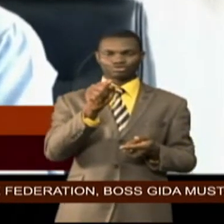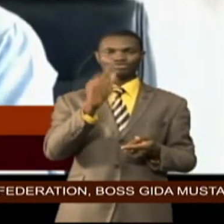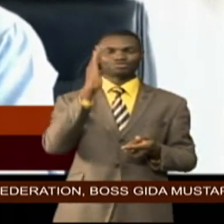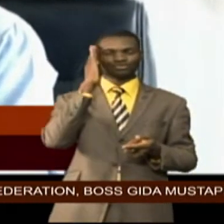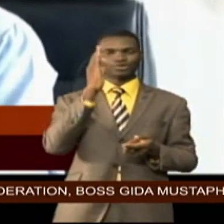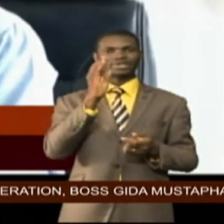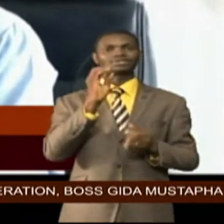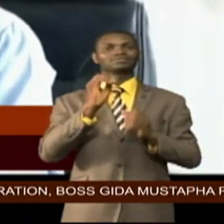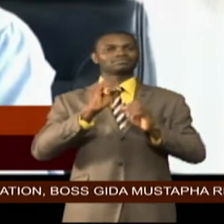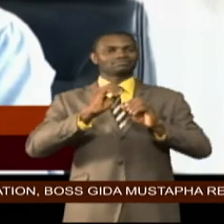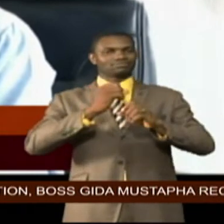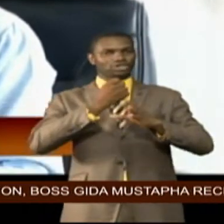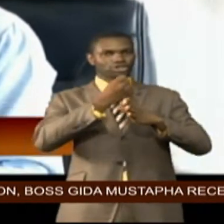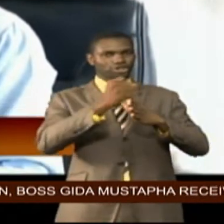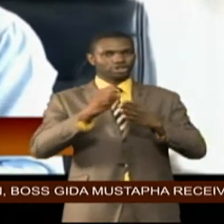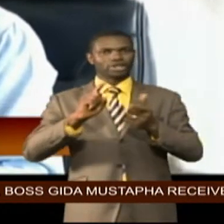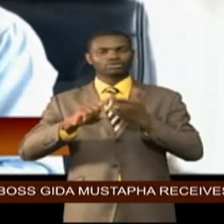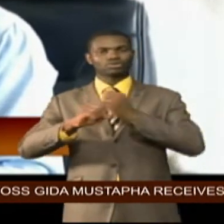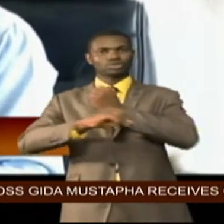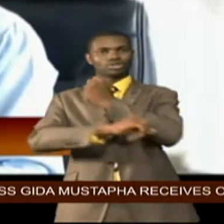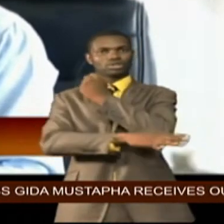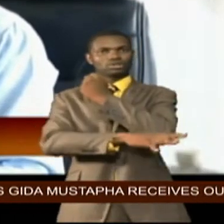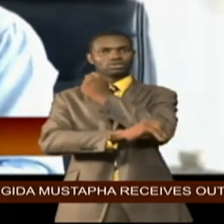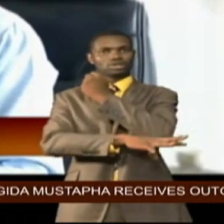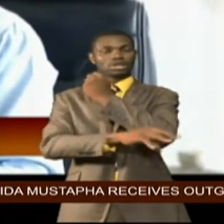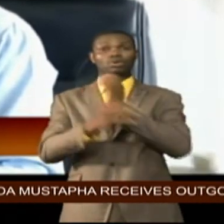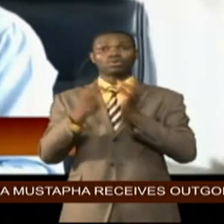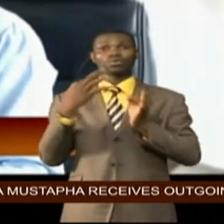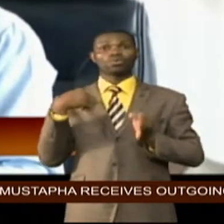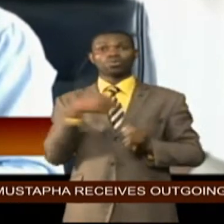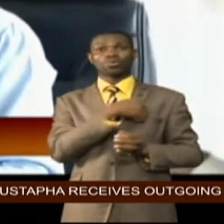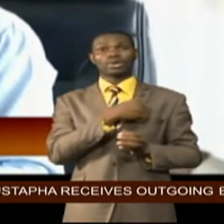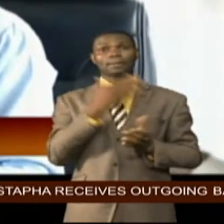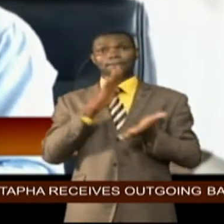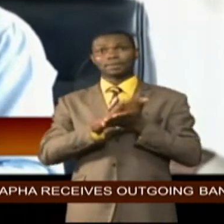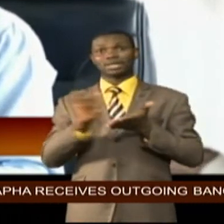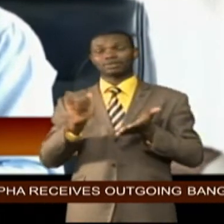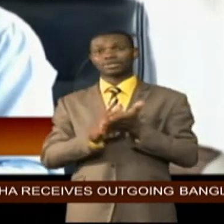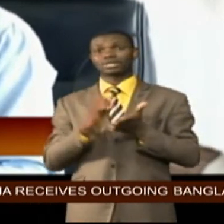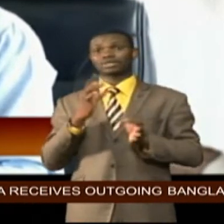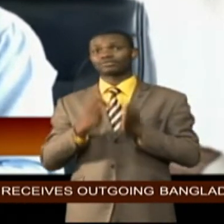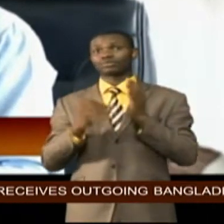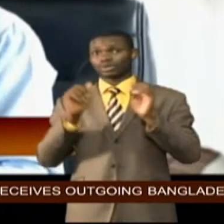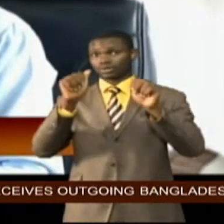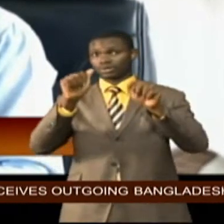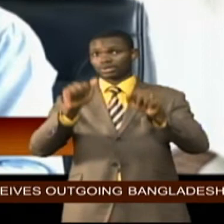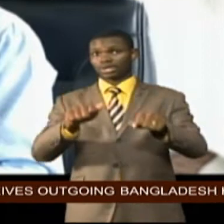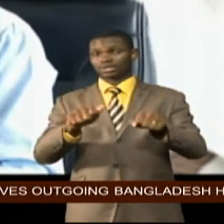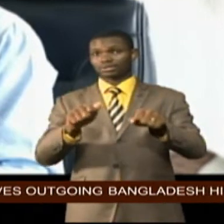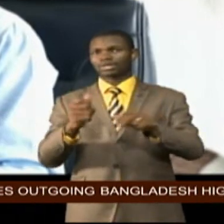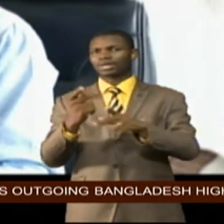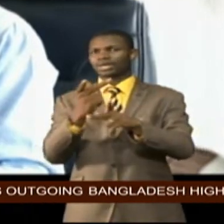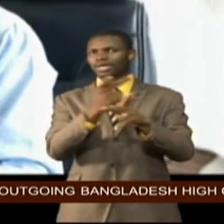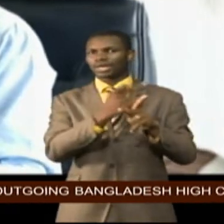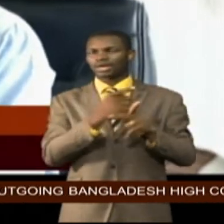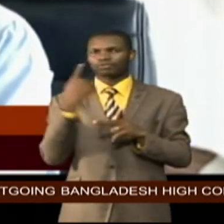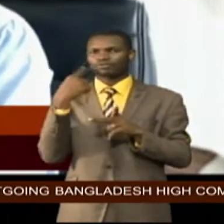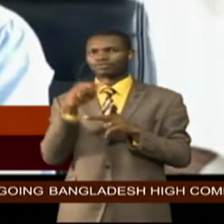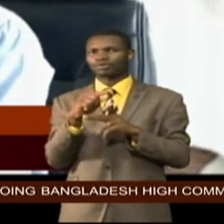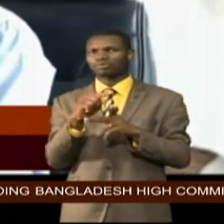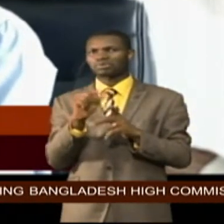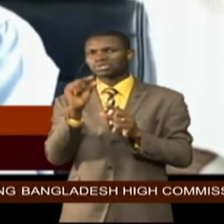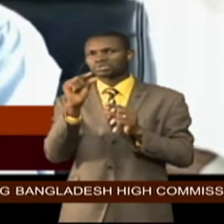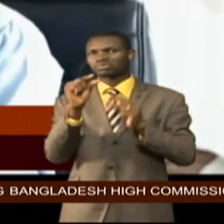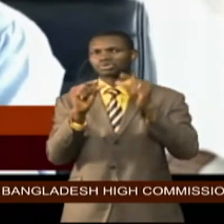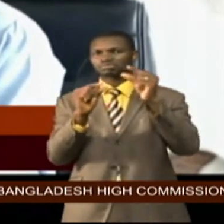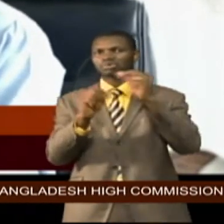grassroots. And we believe if we are able to take care of the periphery, the grassroots, it's very easy